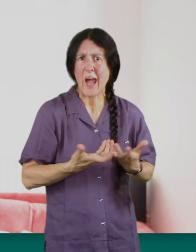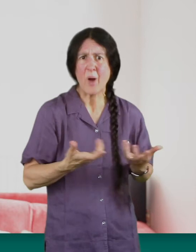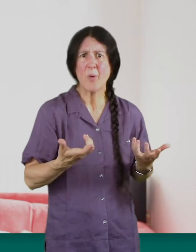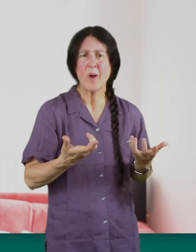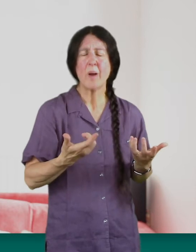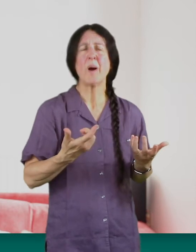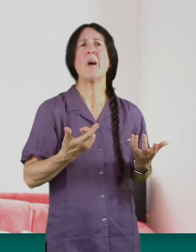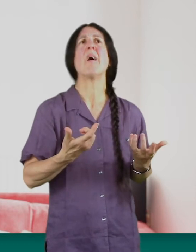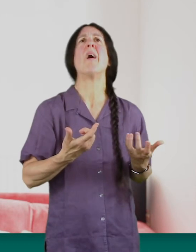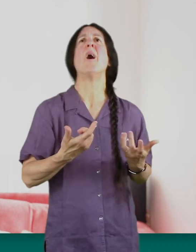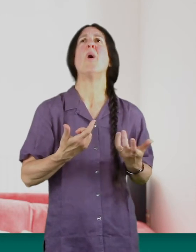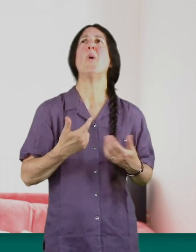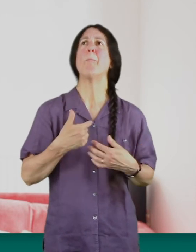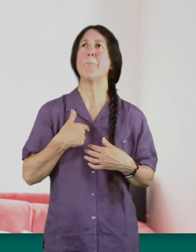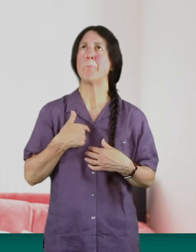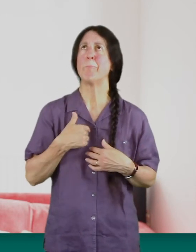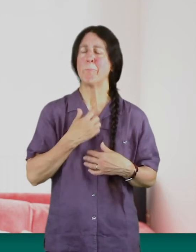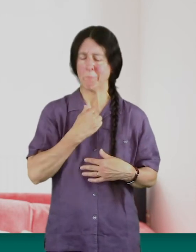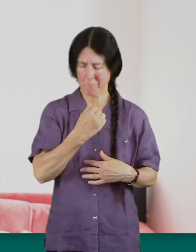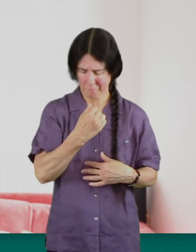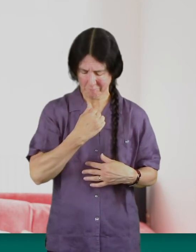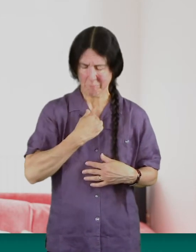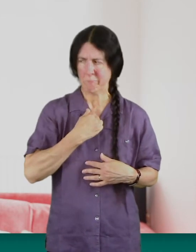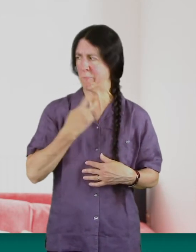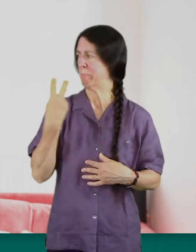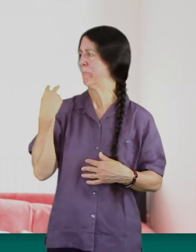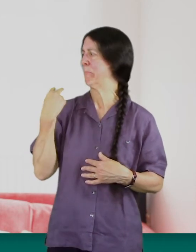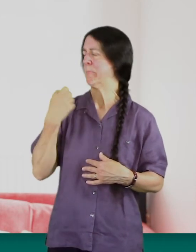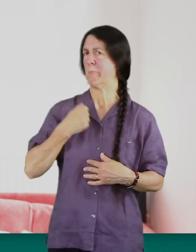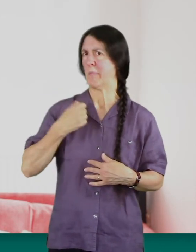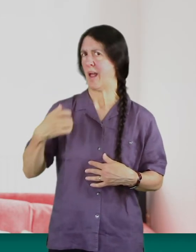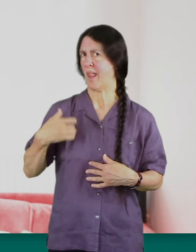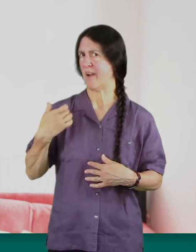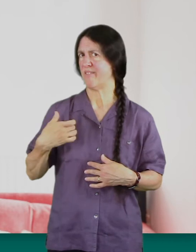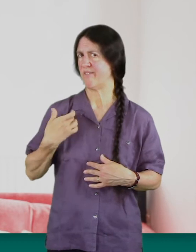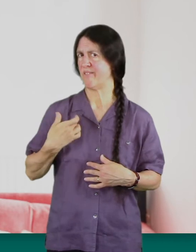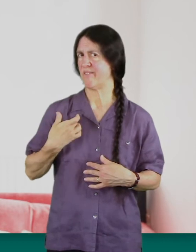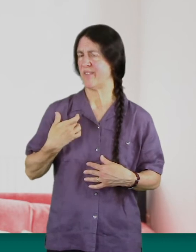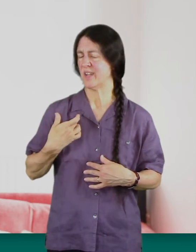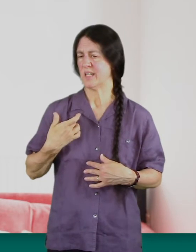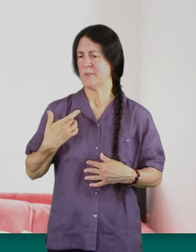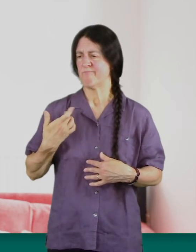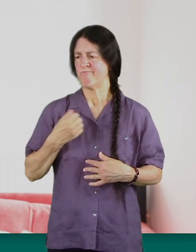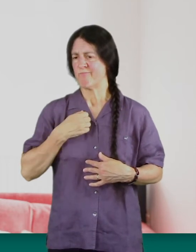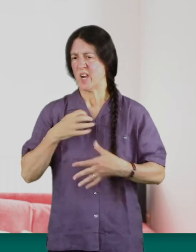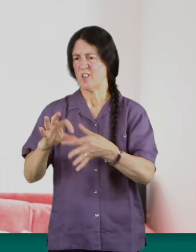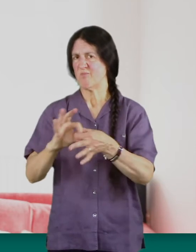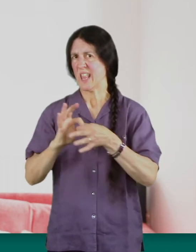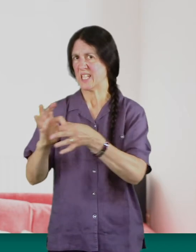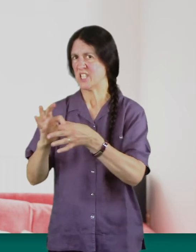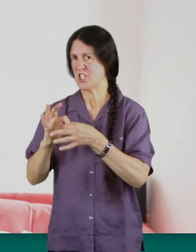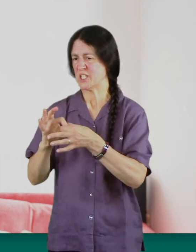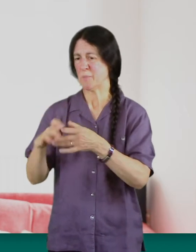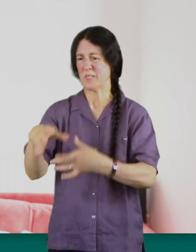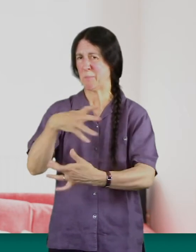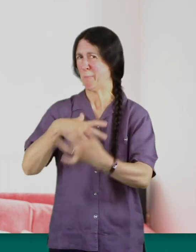people. And I realise that I'm no better. And yet I hope and believe that God in